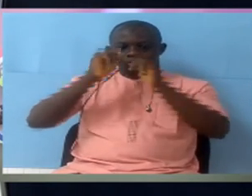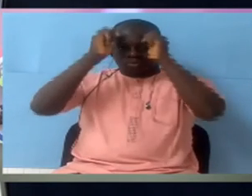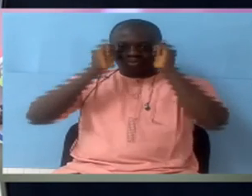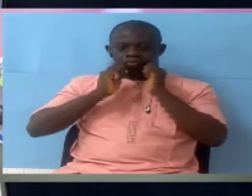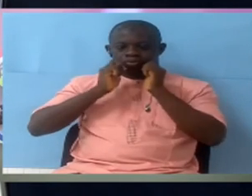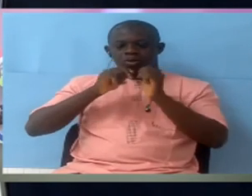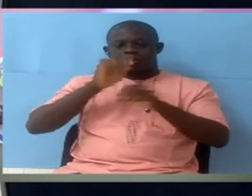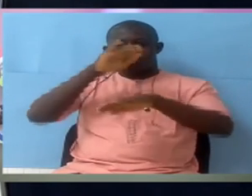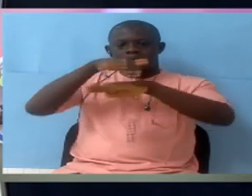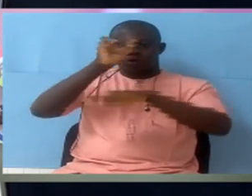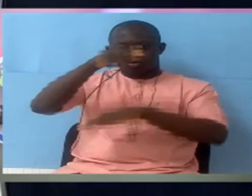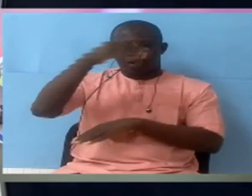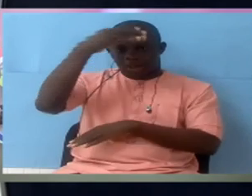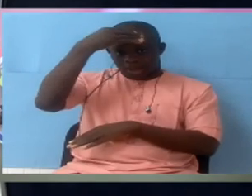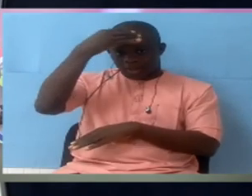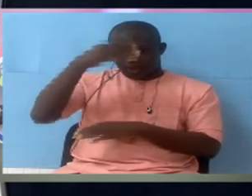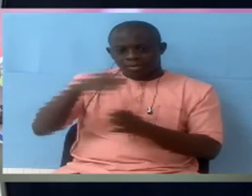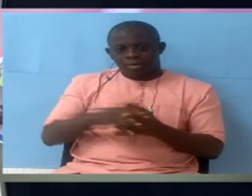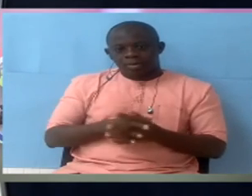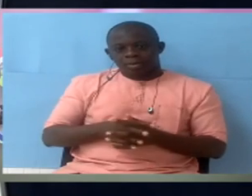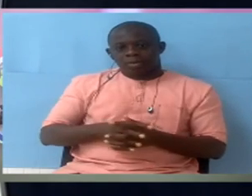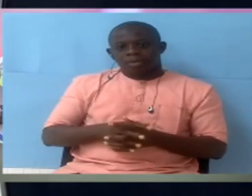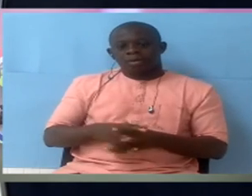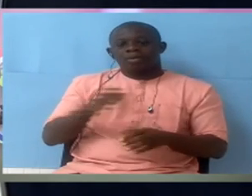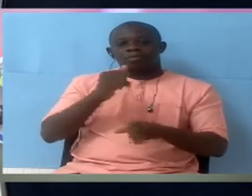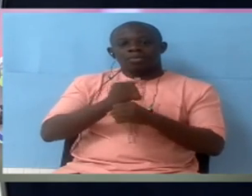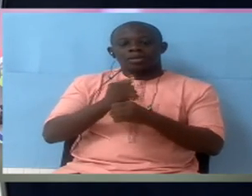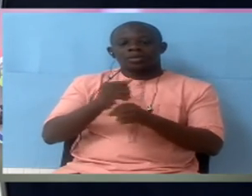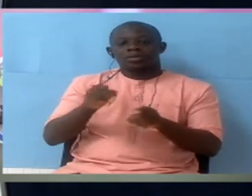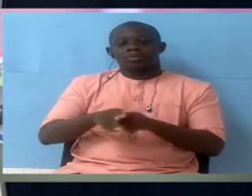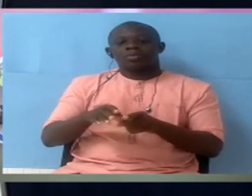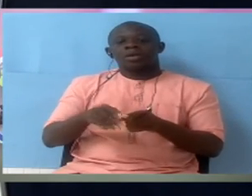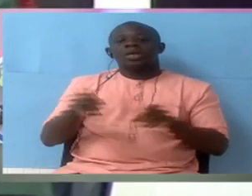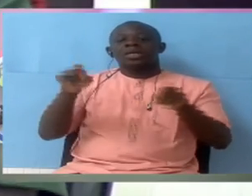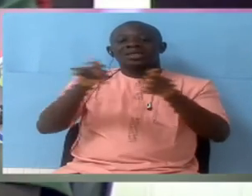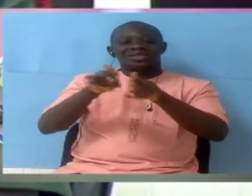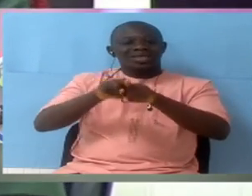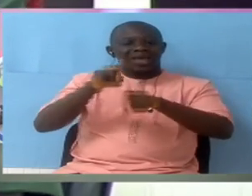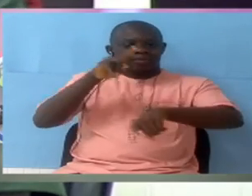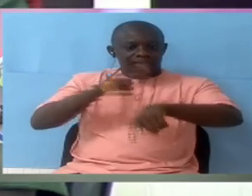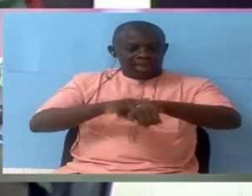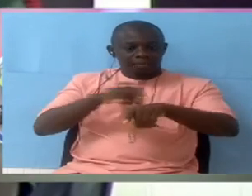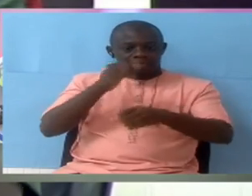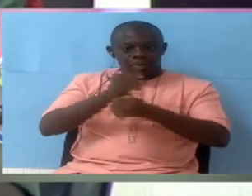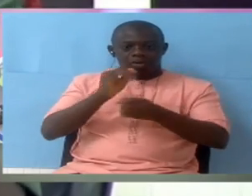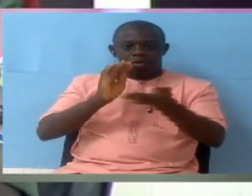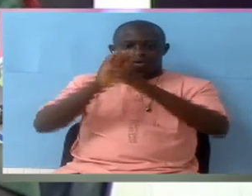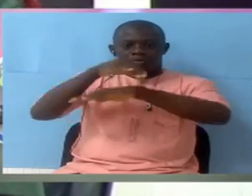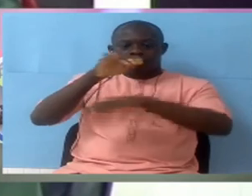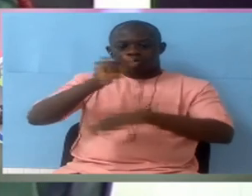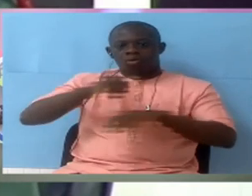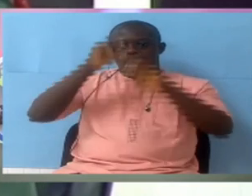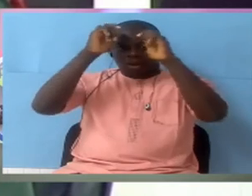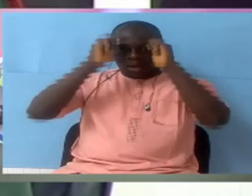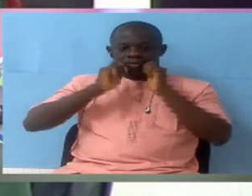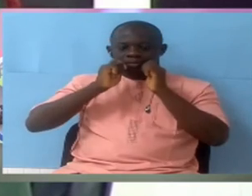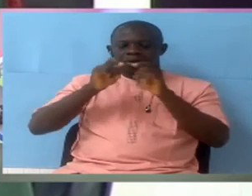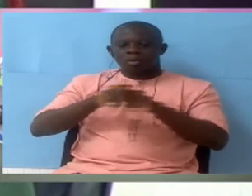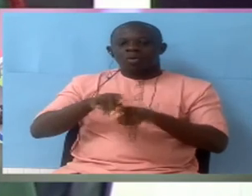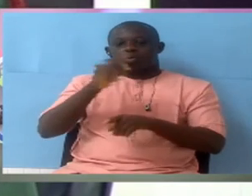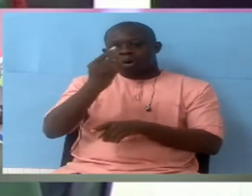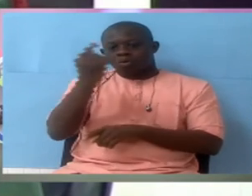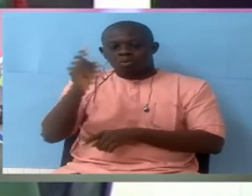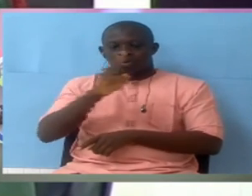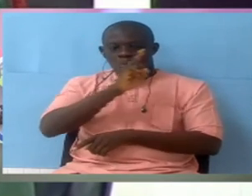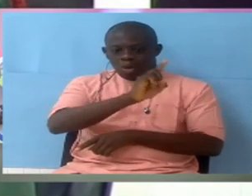ñu la solalon nonu ci sa bopp. Were they placed on your head the same time? Ndax ñu yeb ci ben taxaway lañ la solalon. One after the other. Dañ ko